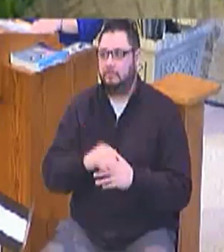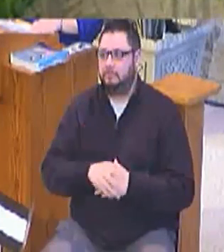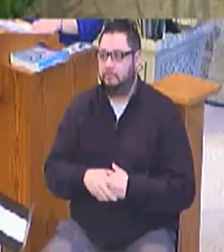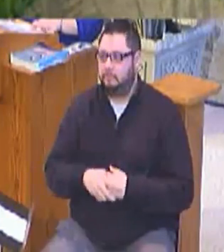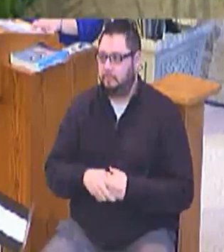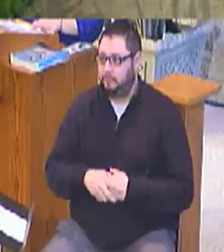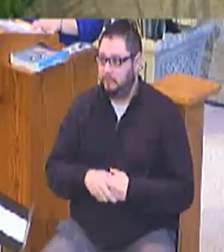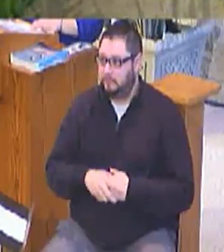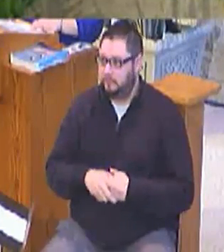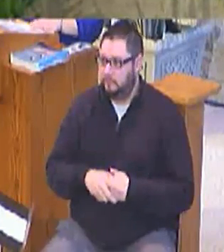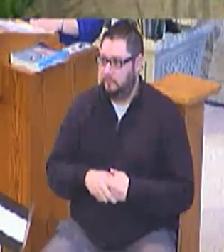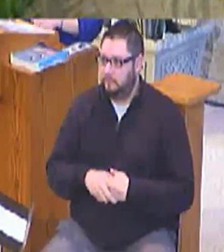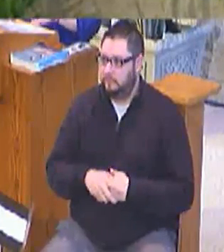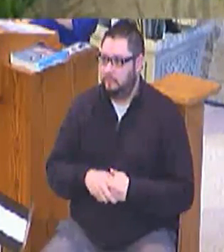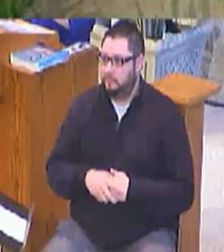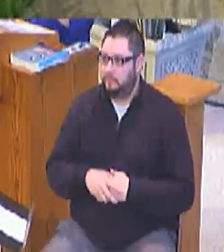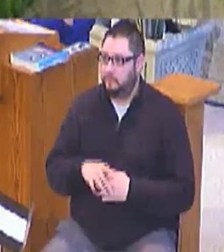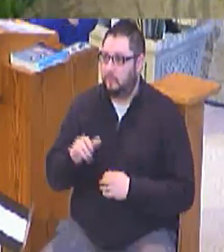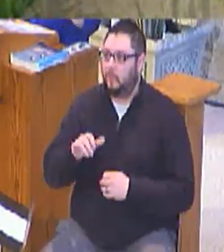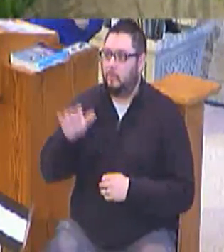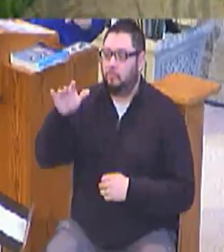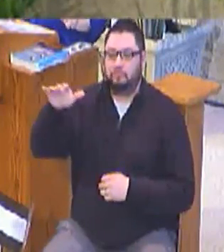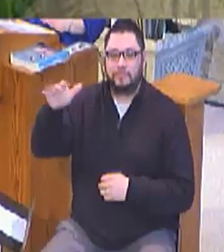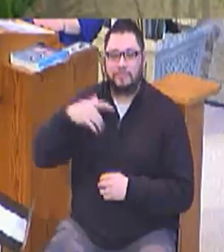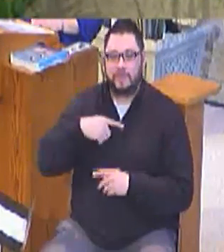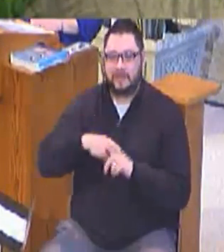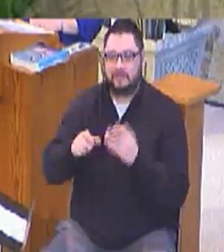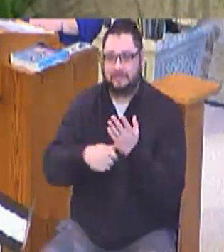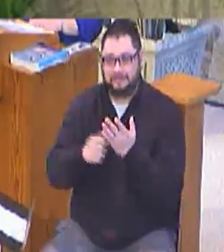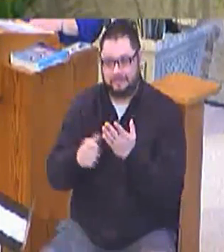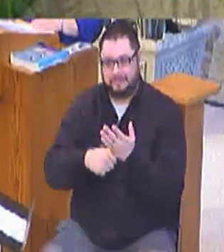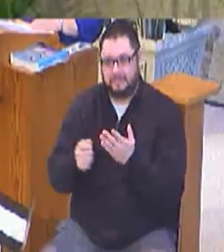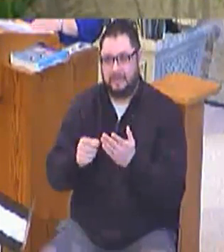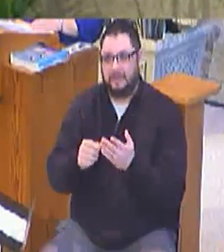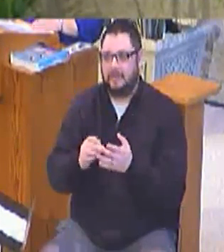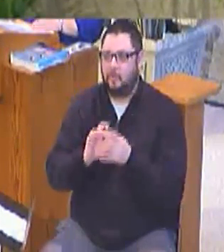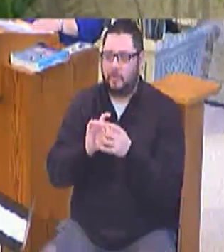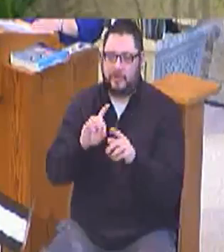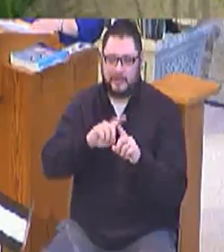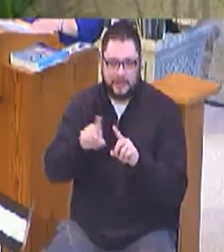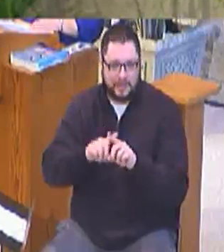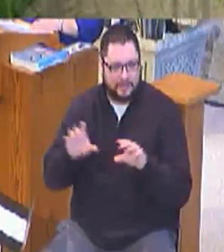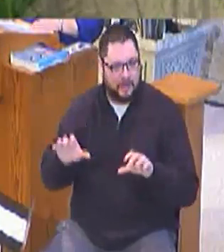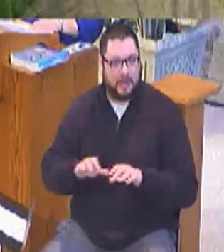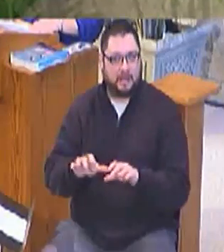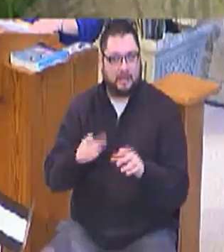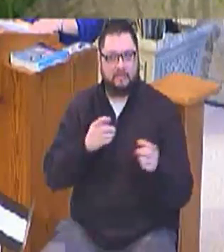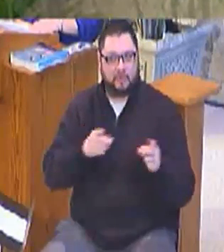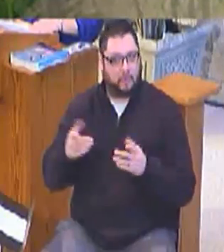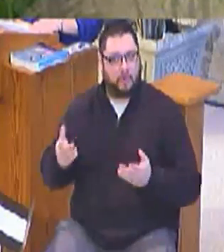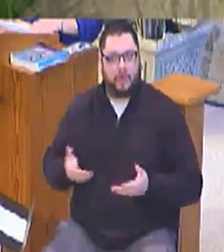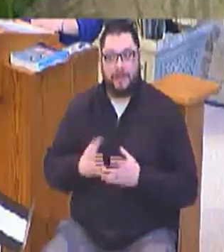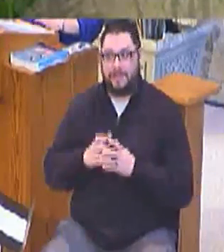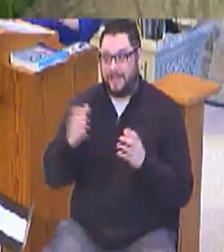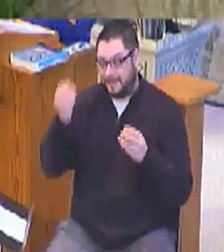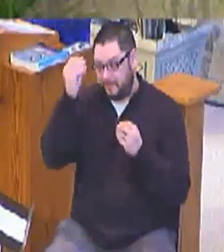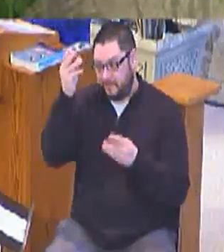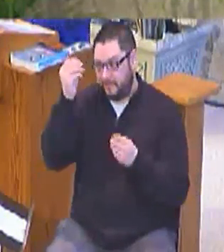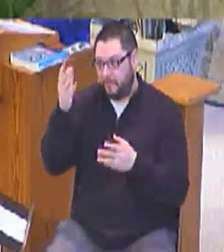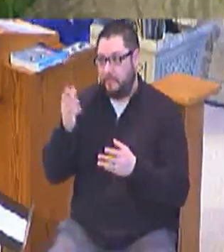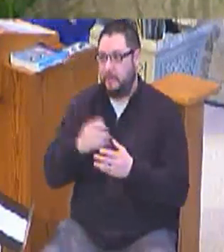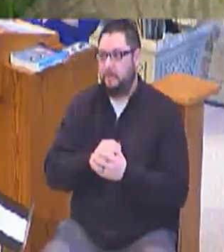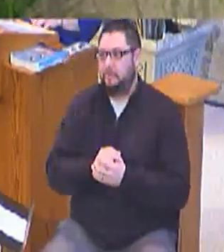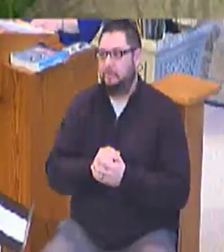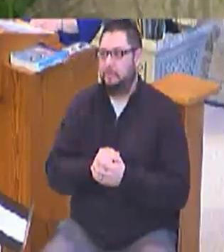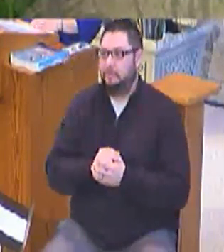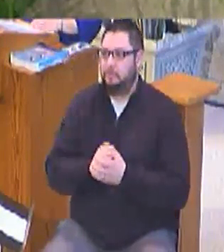You know, while out in the garden court, there's lots of flyers about the various activities that are going on here, and there's lots of information under